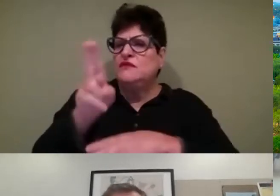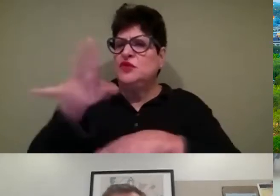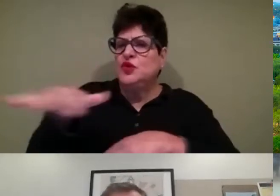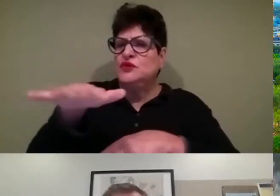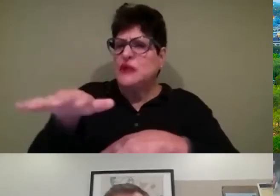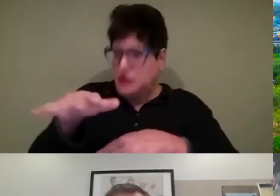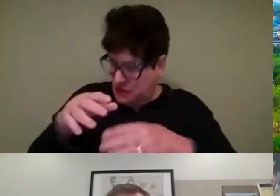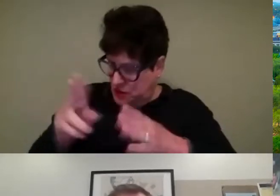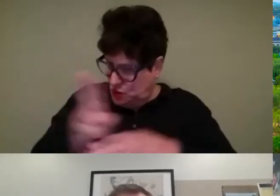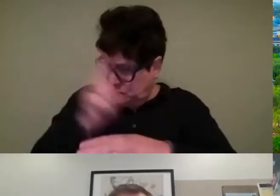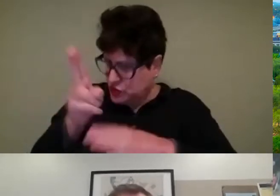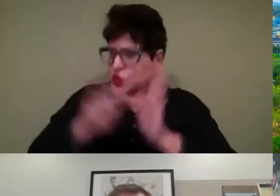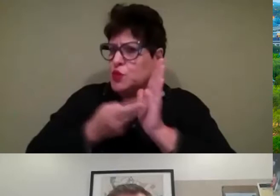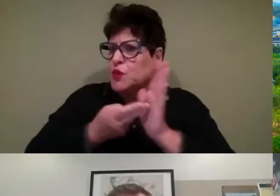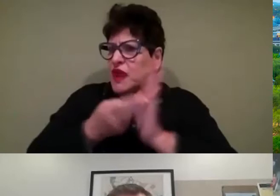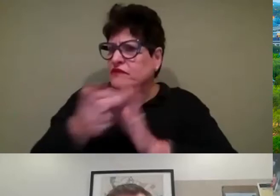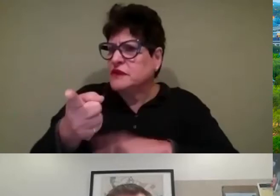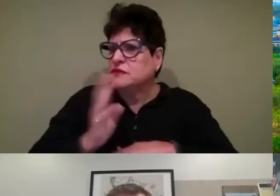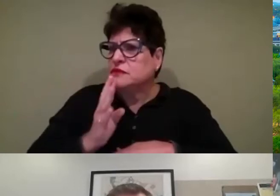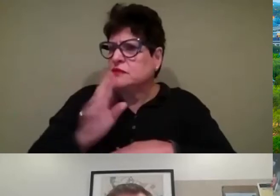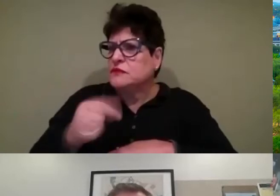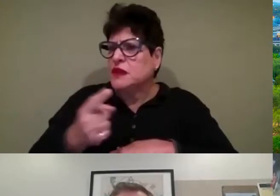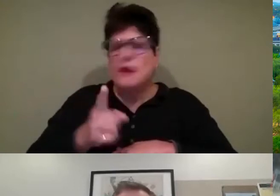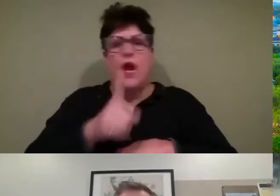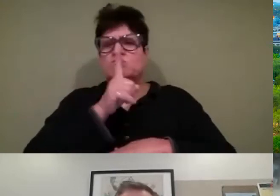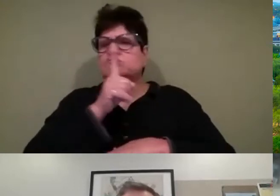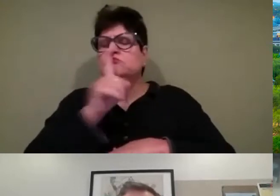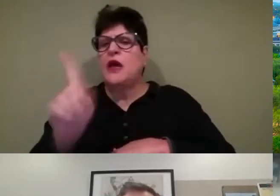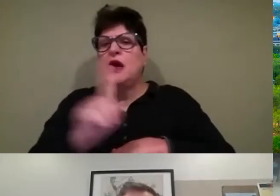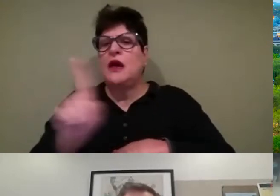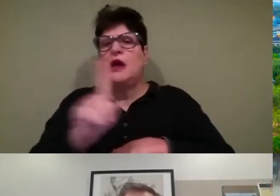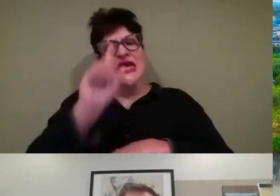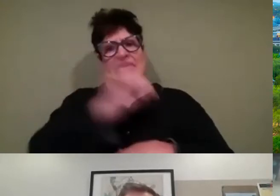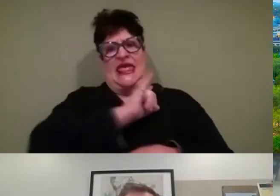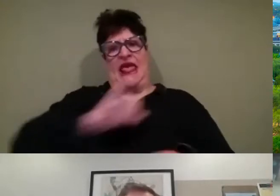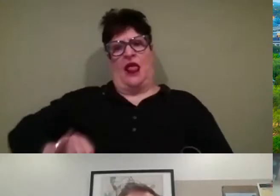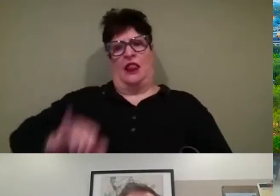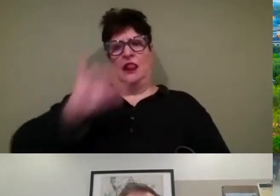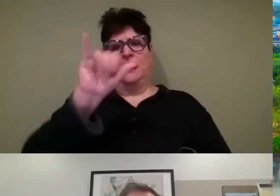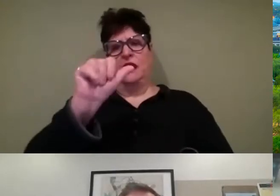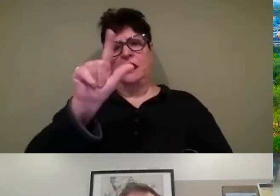of New Haven? Actually, we were not. I was referring to Yale University. So Yale had